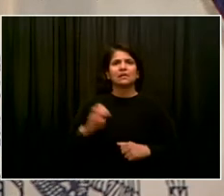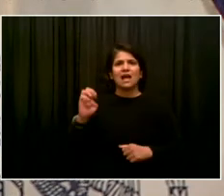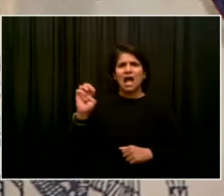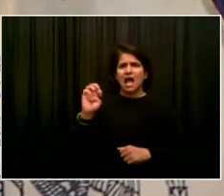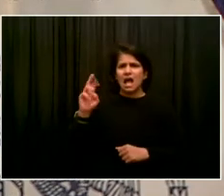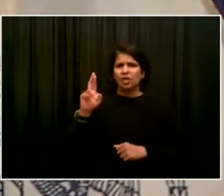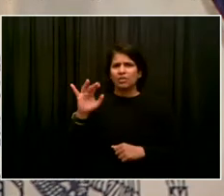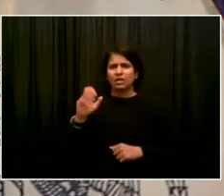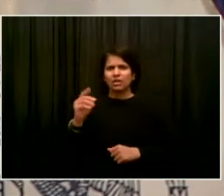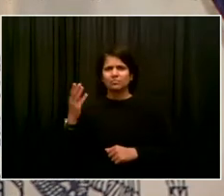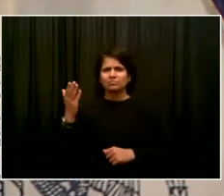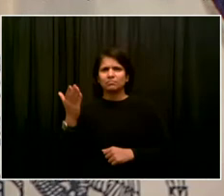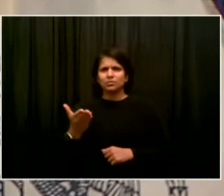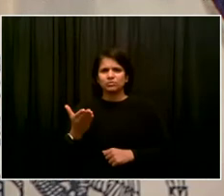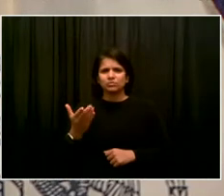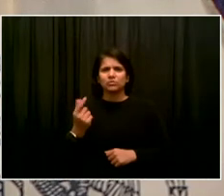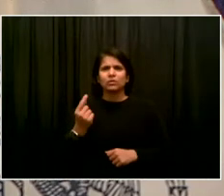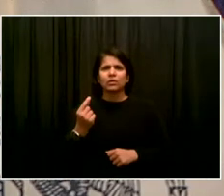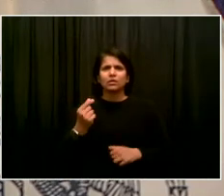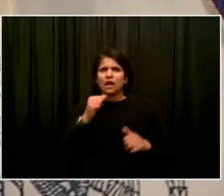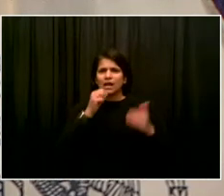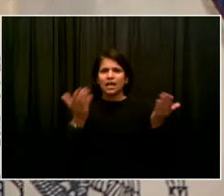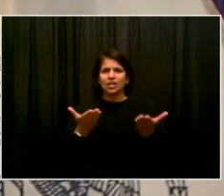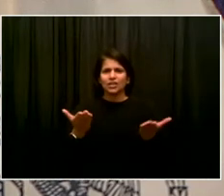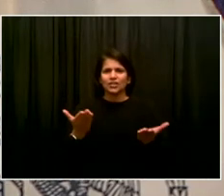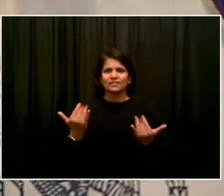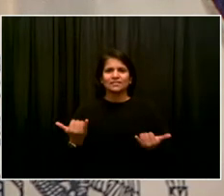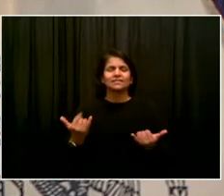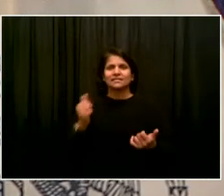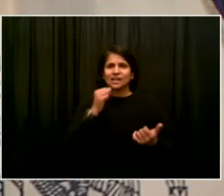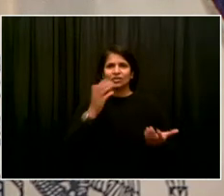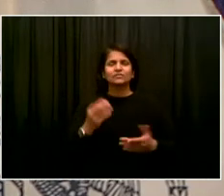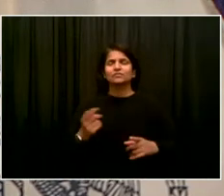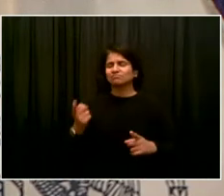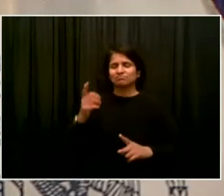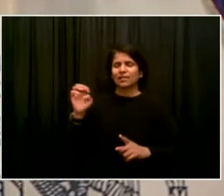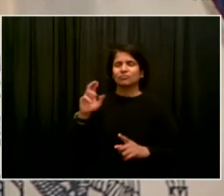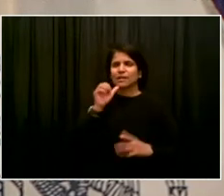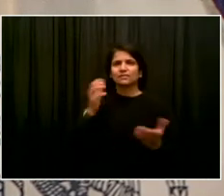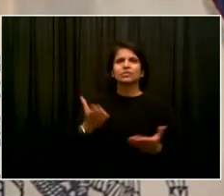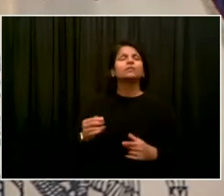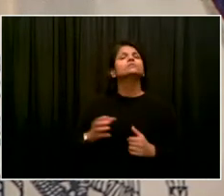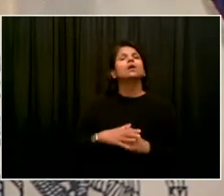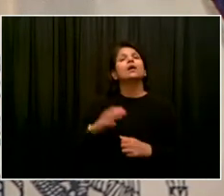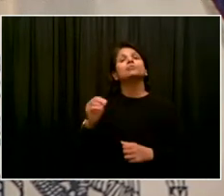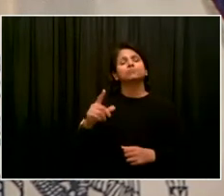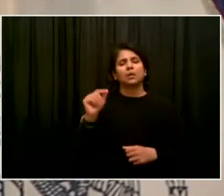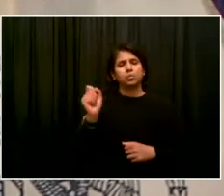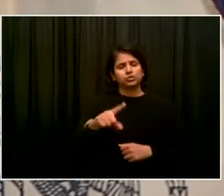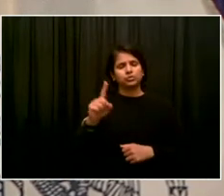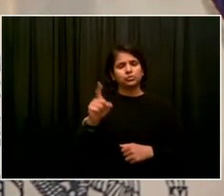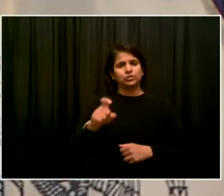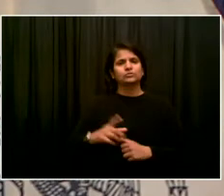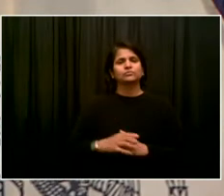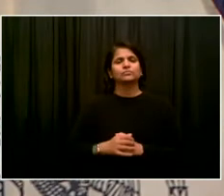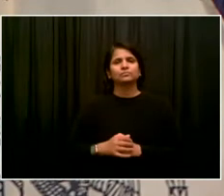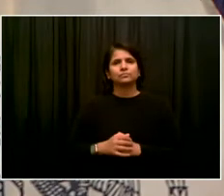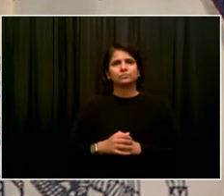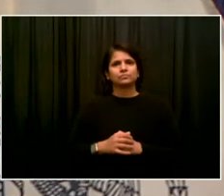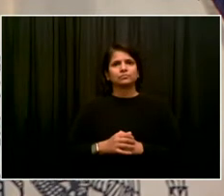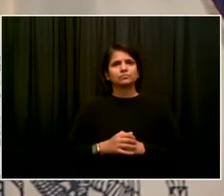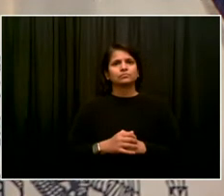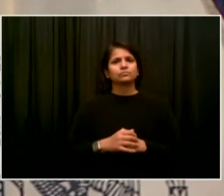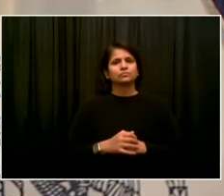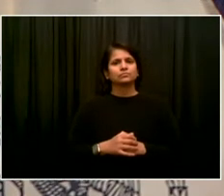question. Okay. We'll hear from him at 1:30. Okay. So my question is about... you know, we don't see Michael